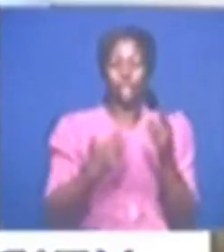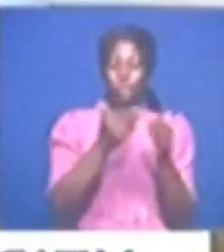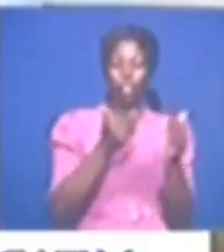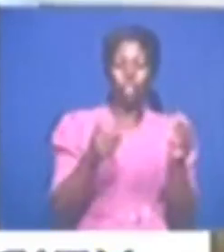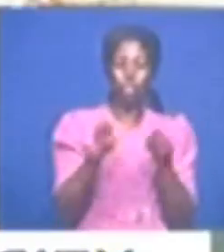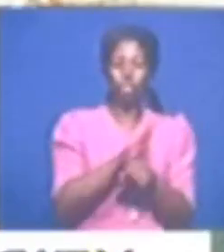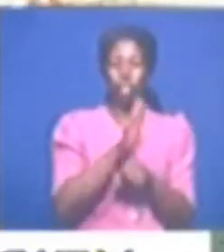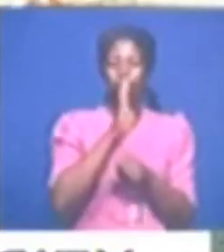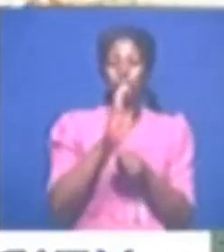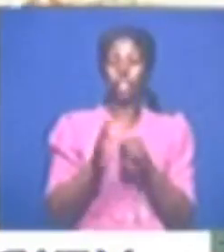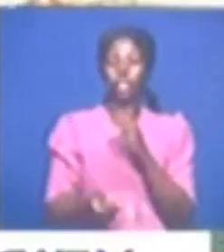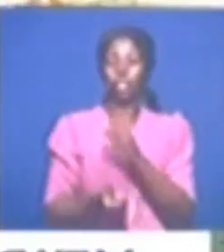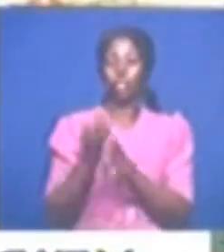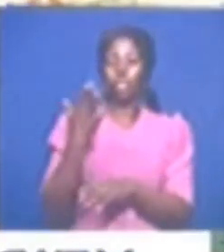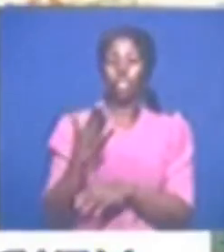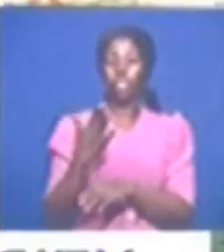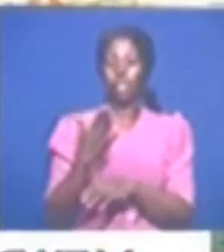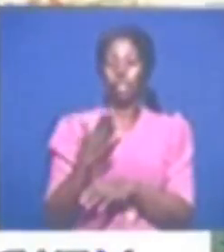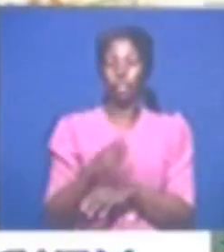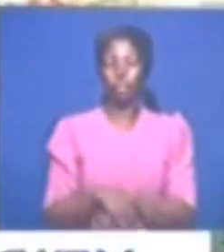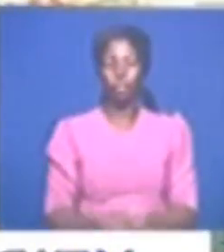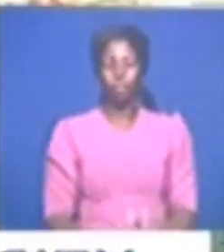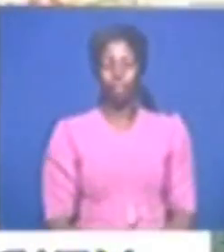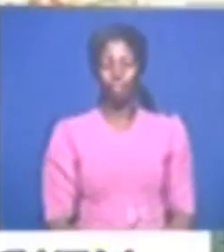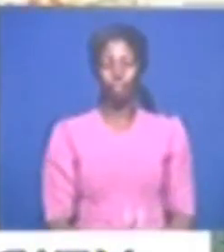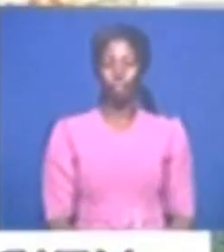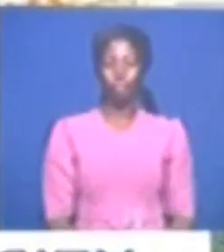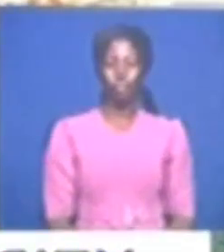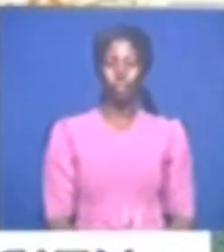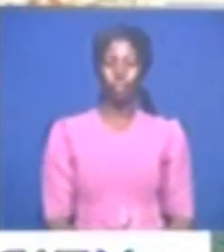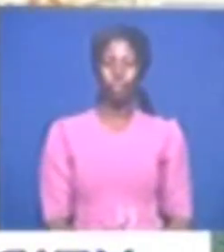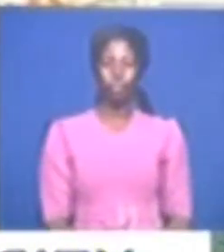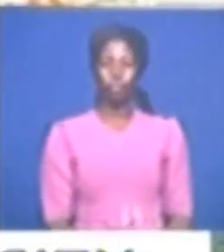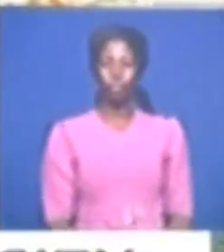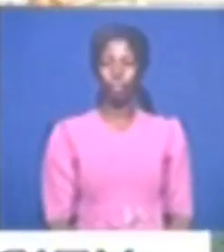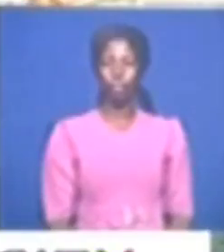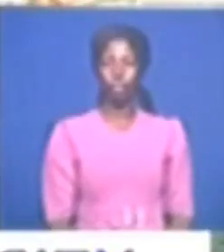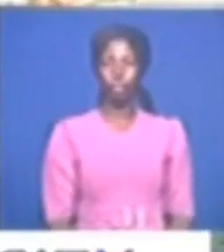being rolled out. Ronald Willie, NewsHour Business.